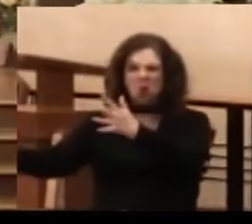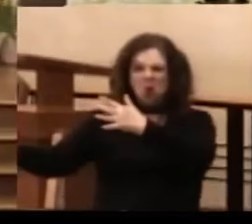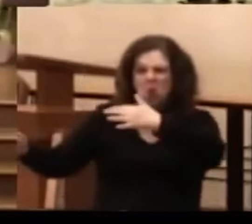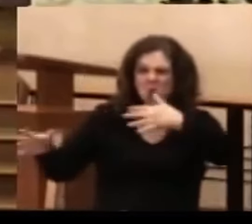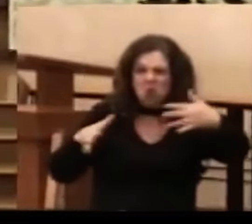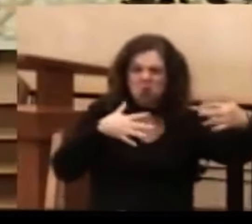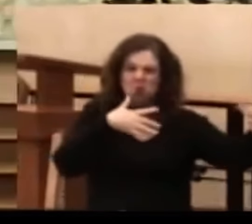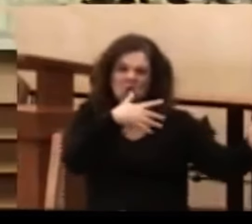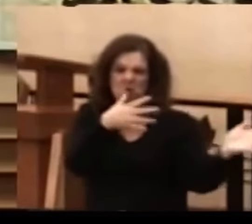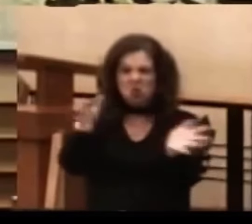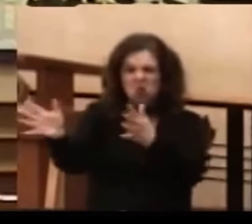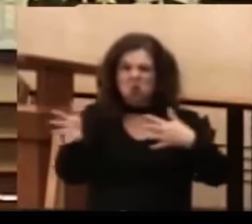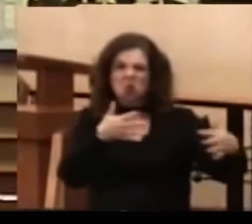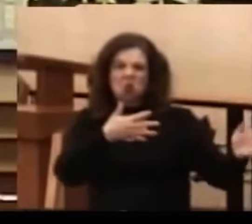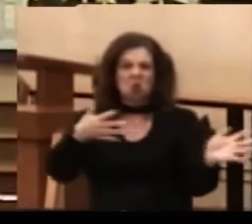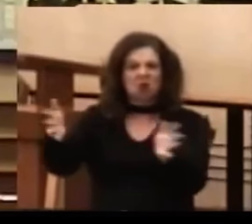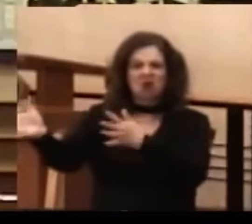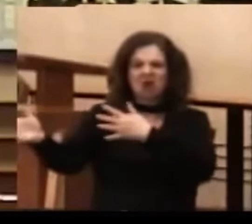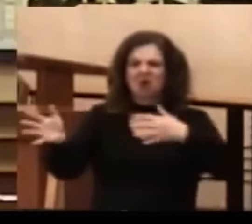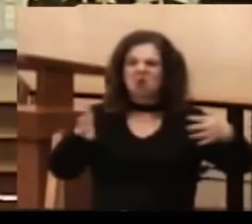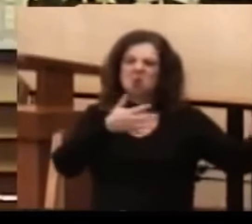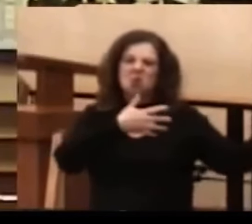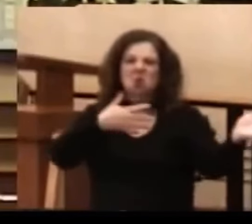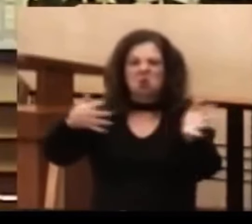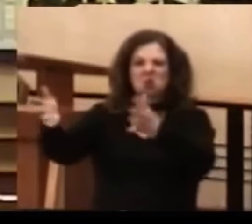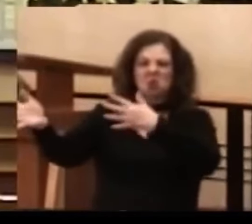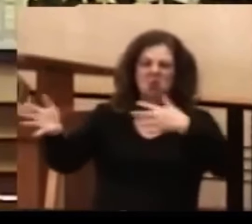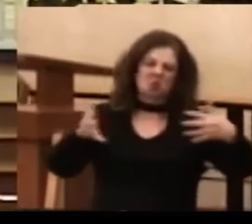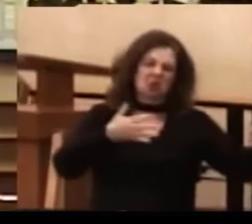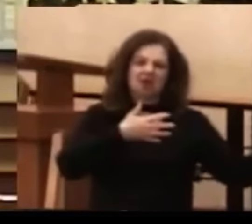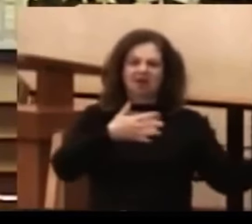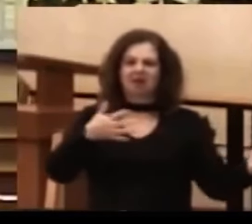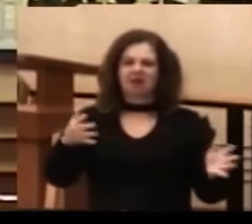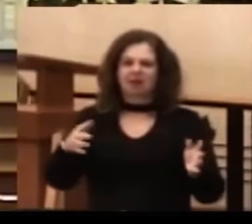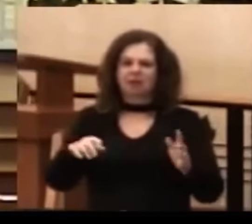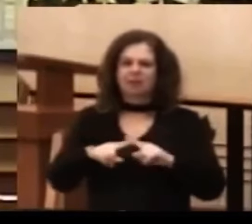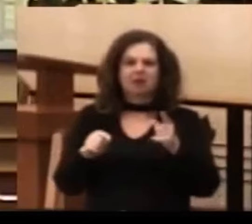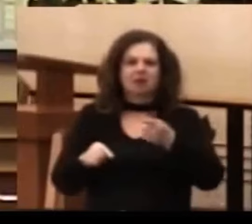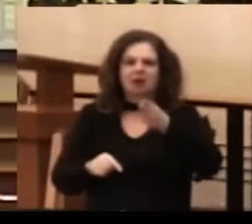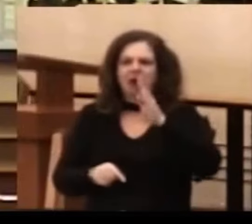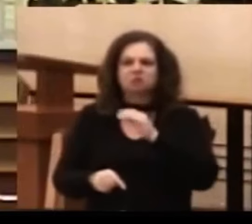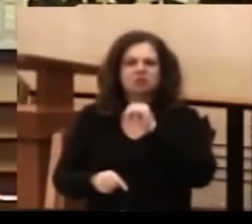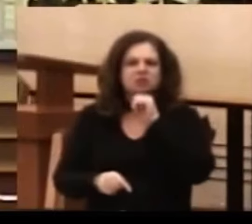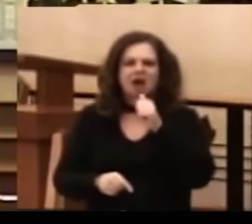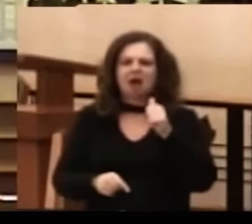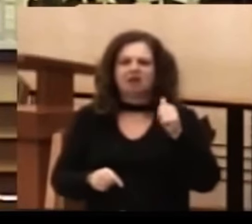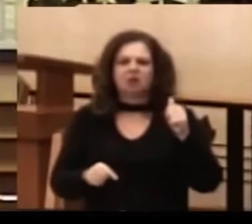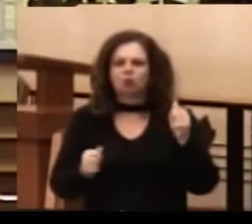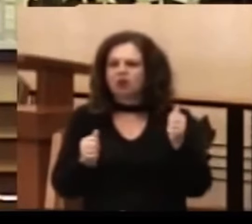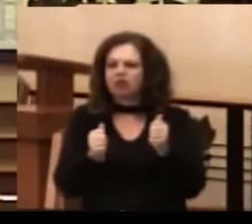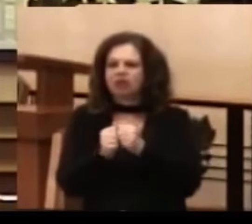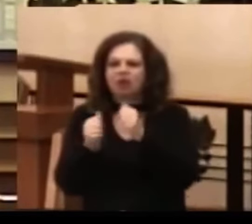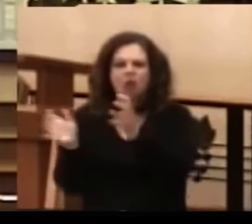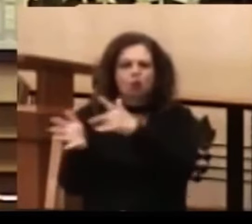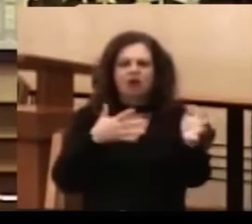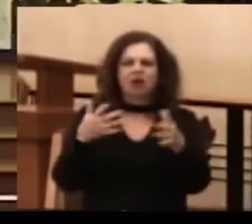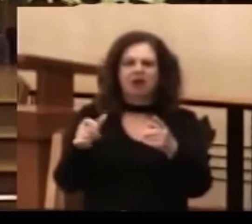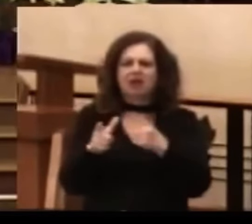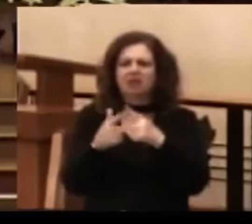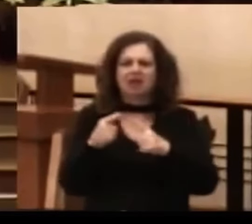like a Category 5 Bill Belichick. But God was not in the wind. And then a